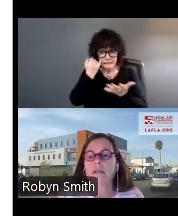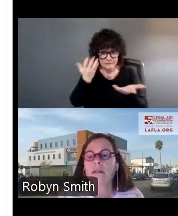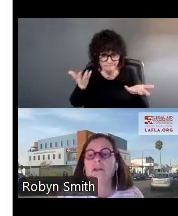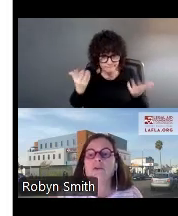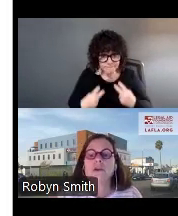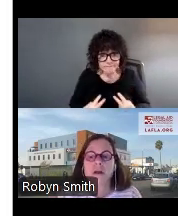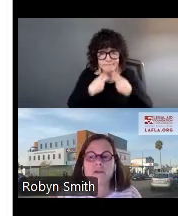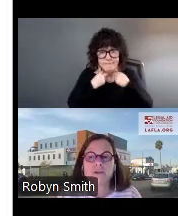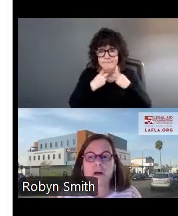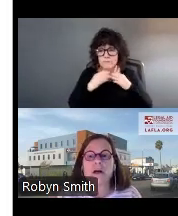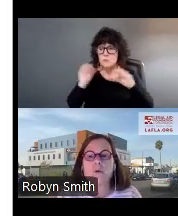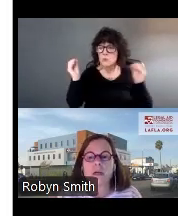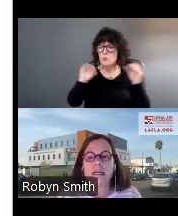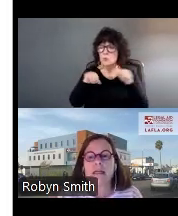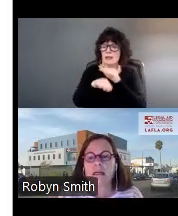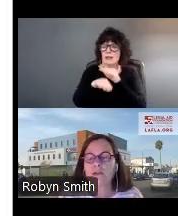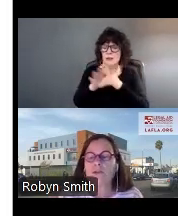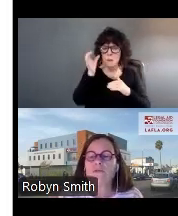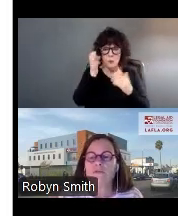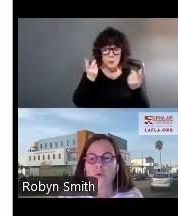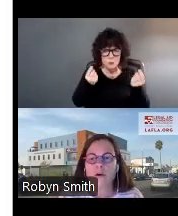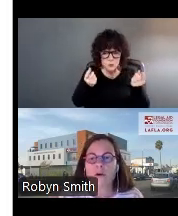reason, you can also call